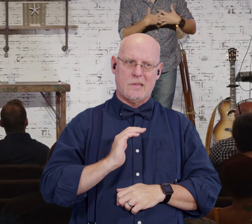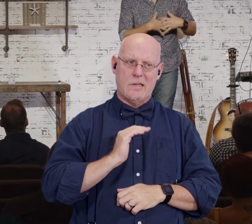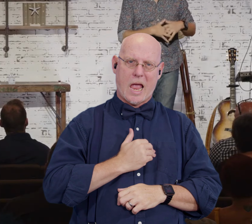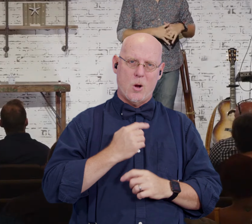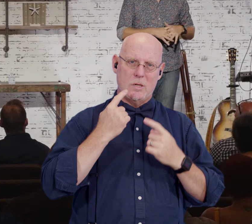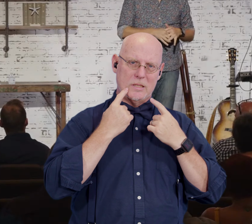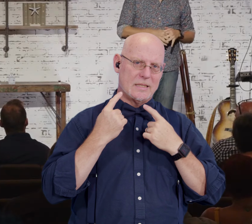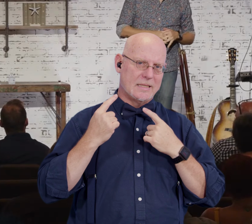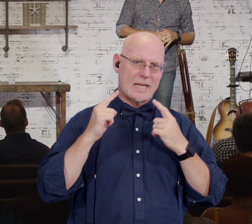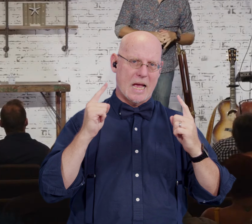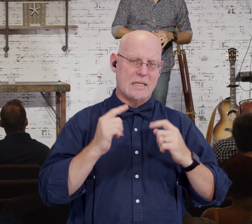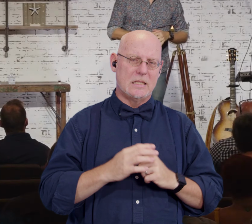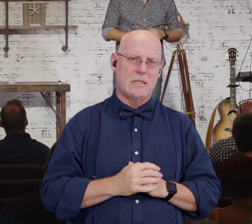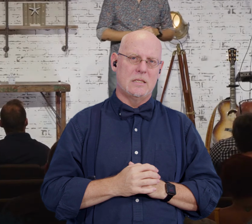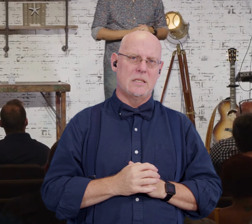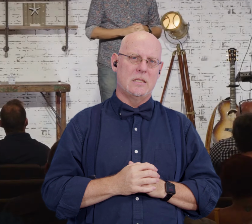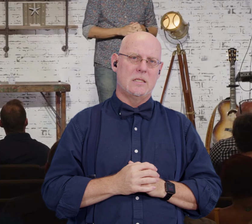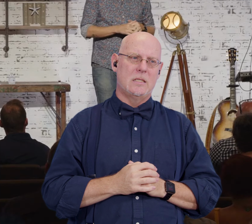our success.